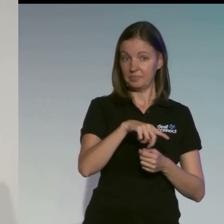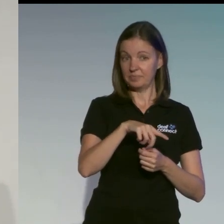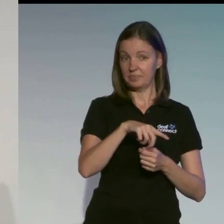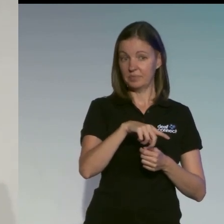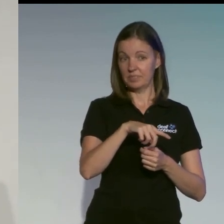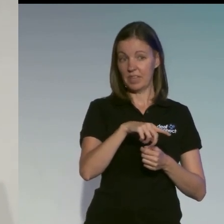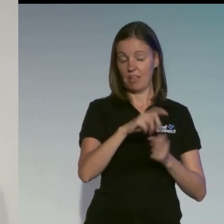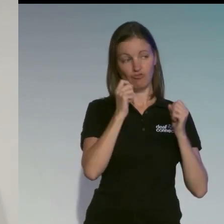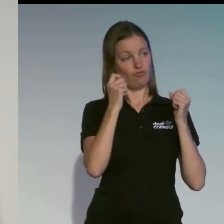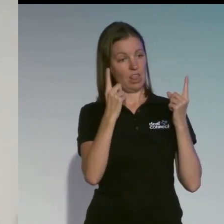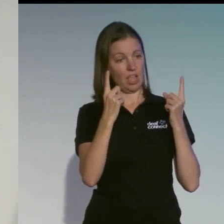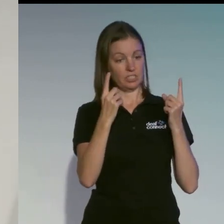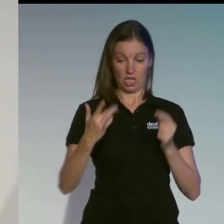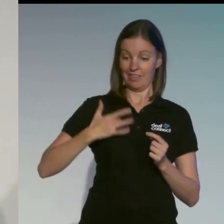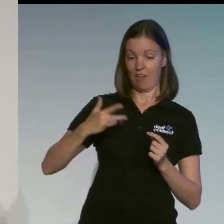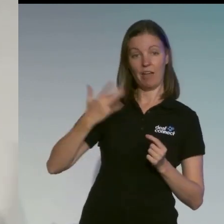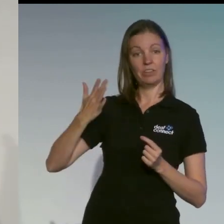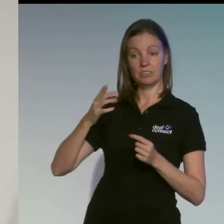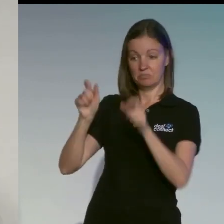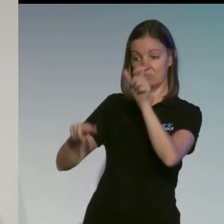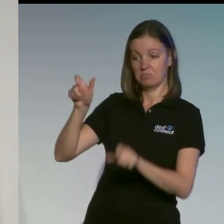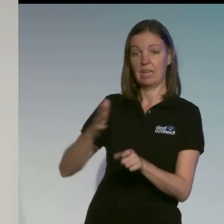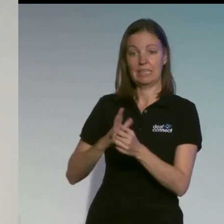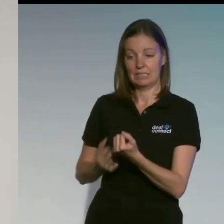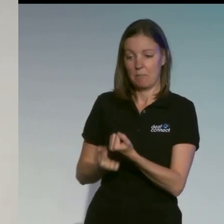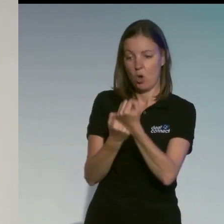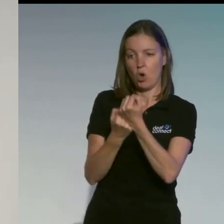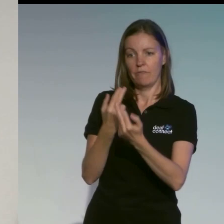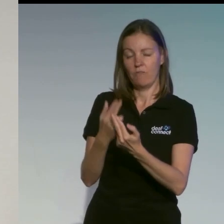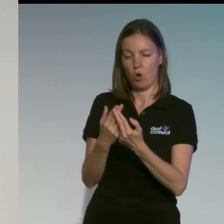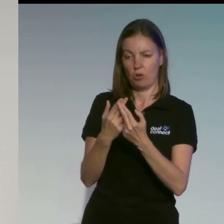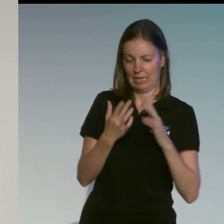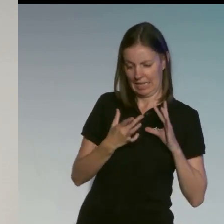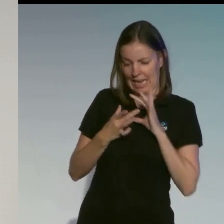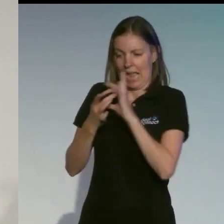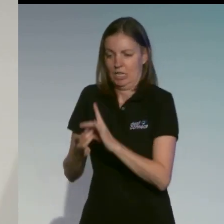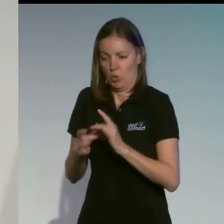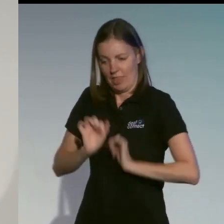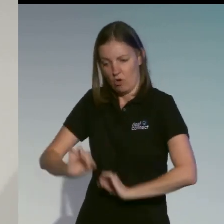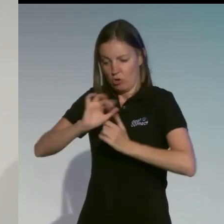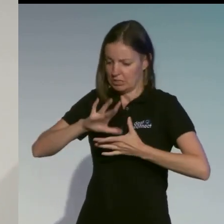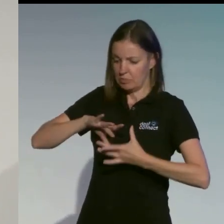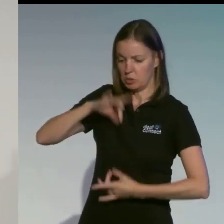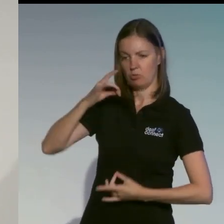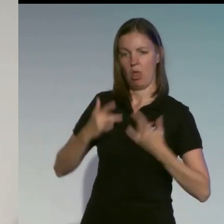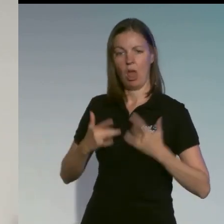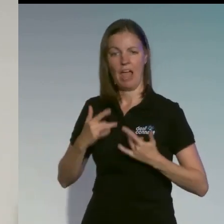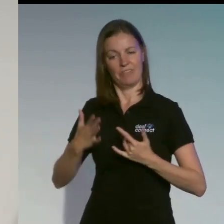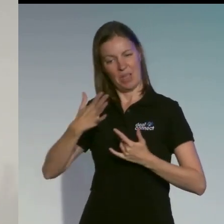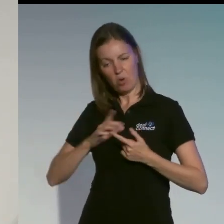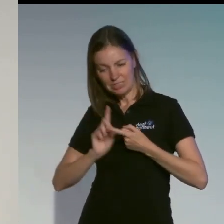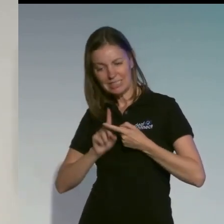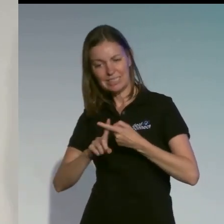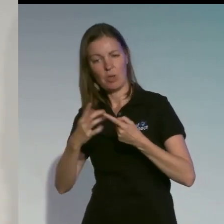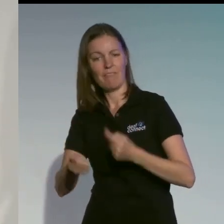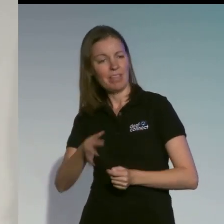found that survivors actually really need support to engage with their spirituality and want to maintain a connection with